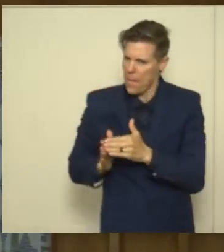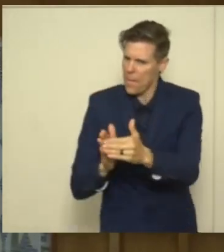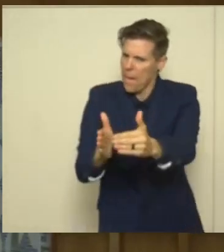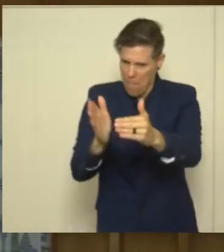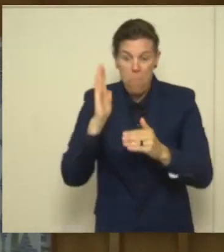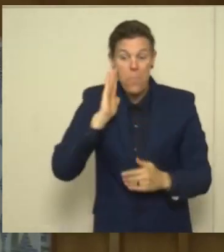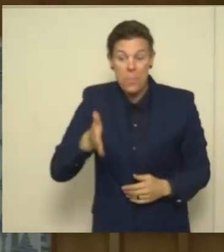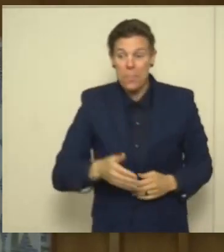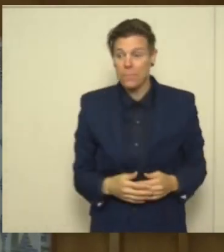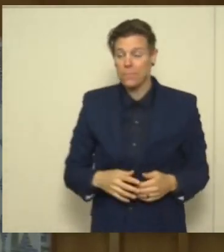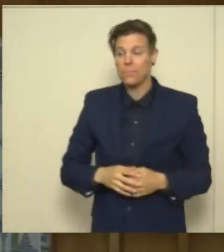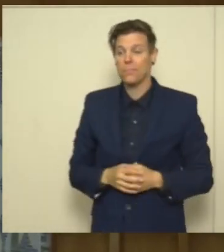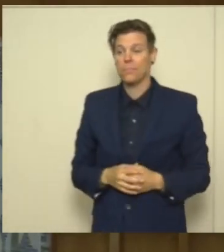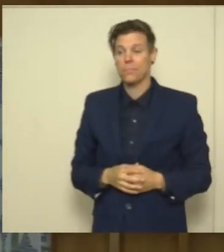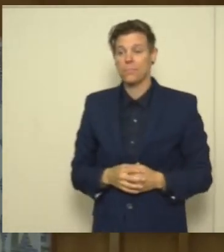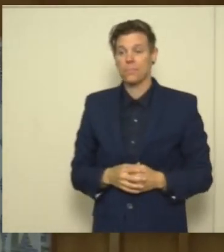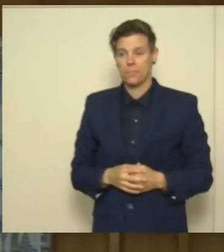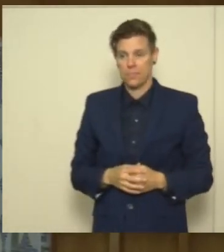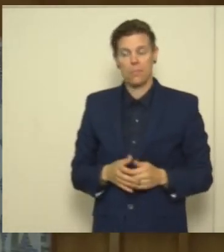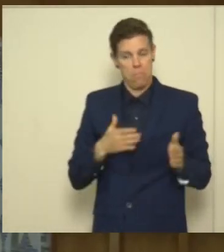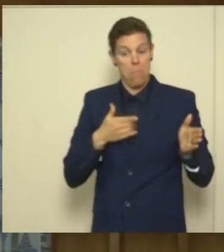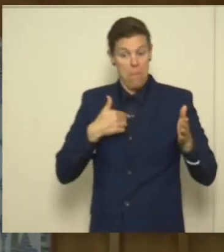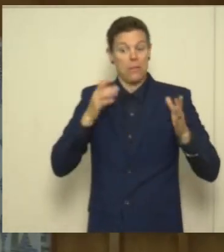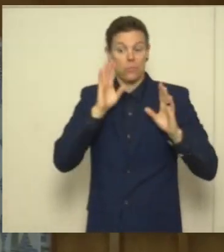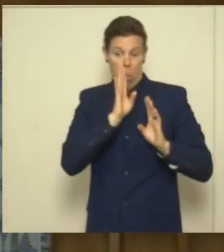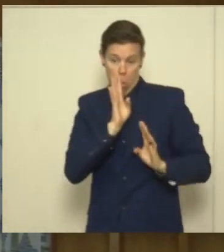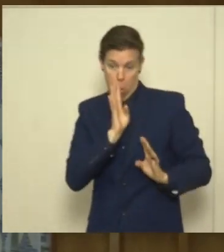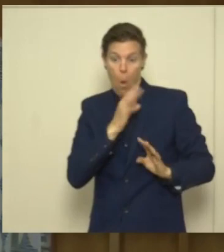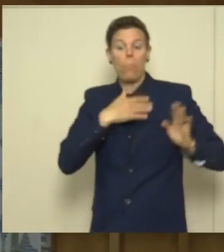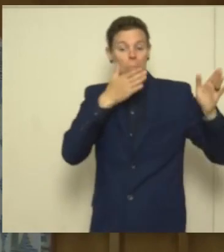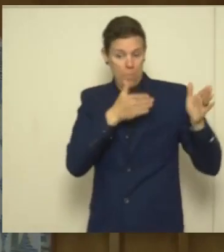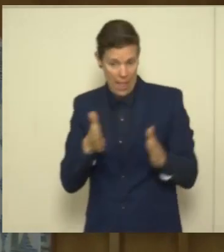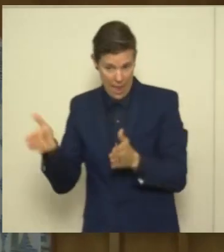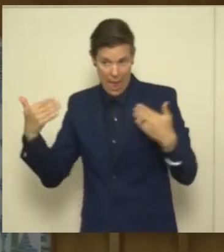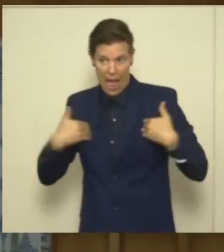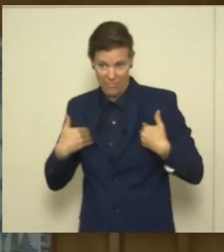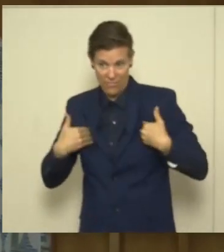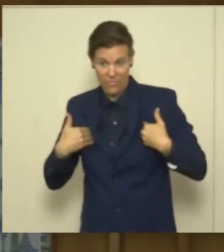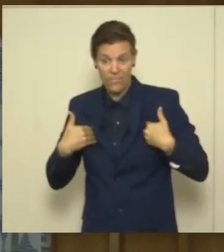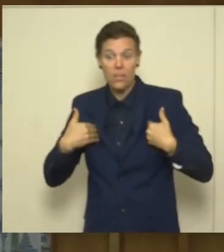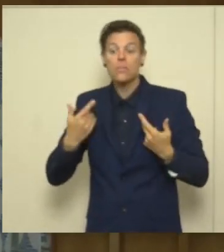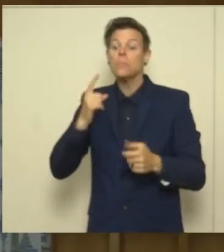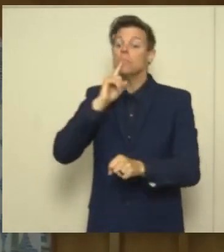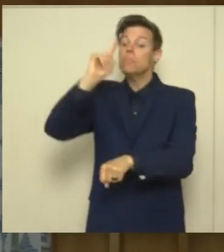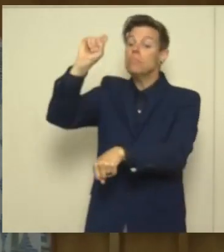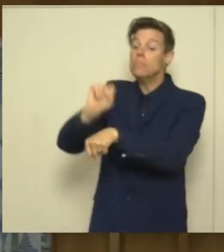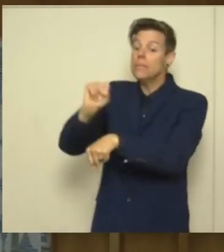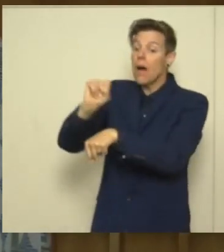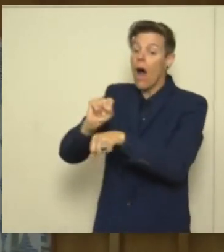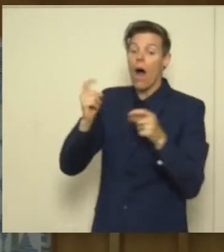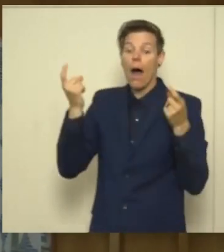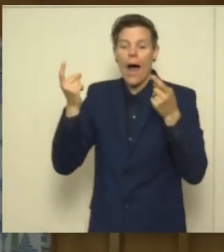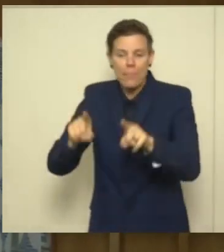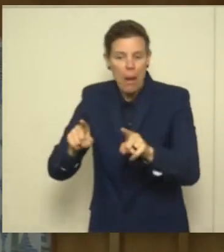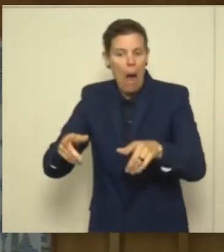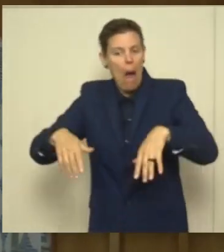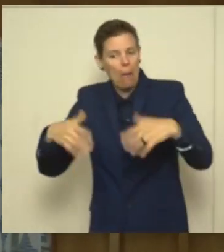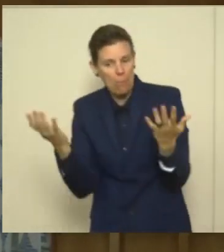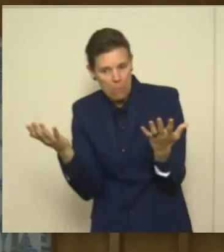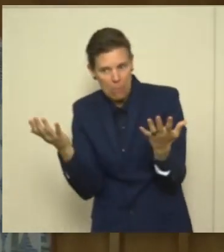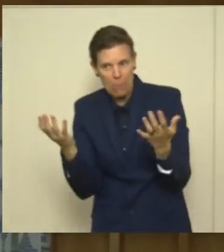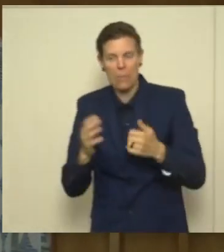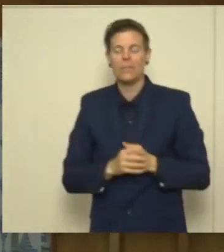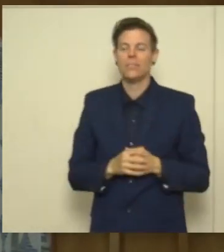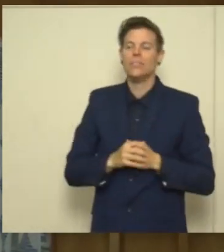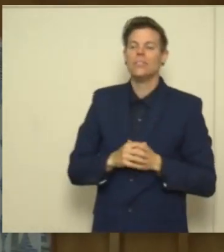there's what actually happens. And so to your point, yes, I can absolutely envision many absentee ballots outstanding